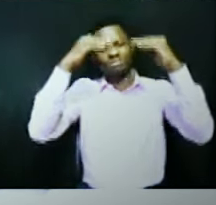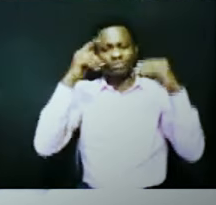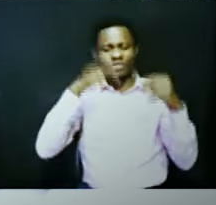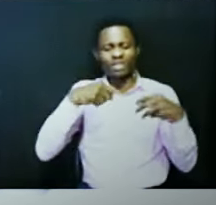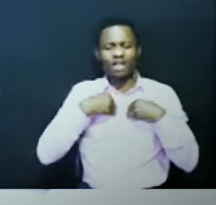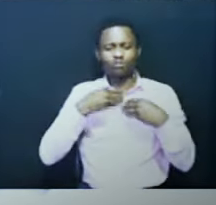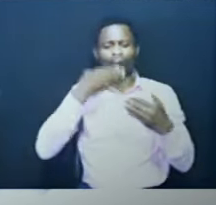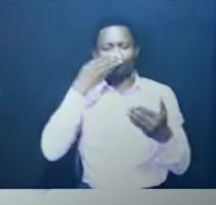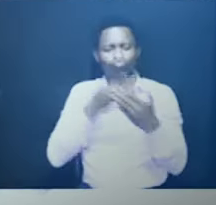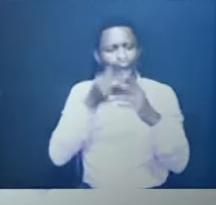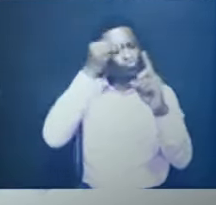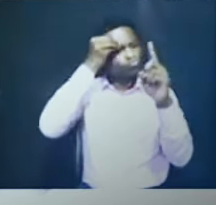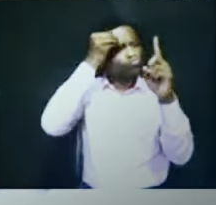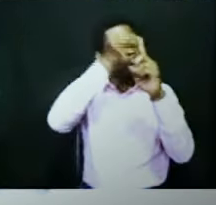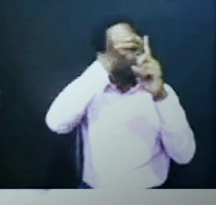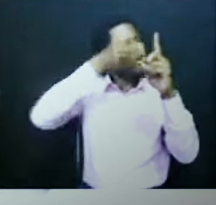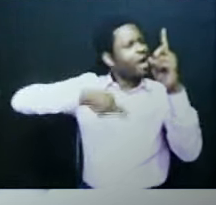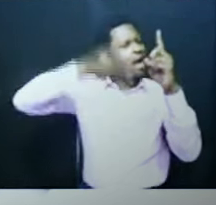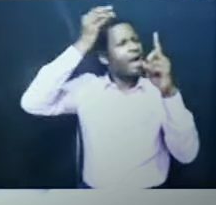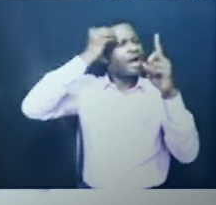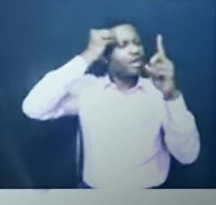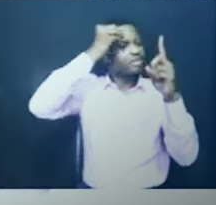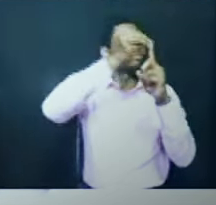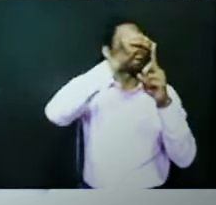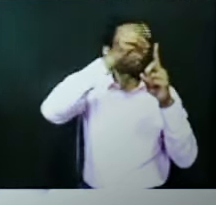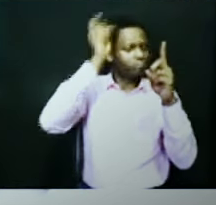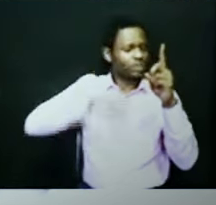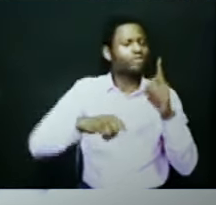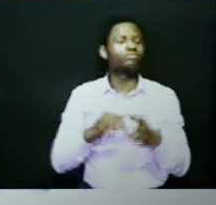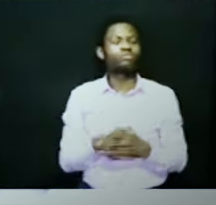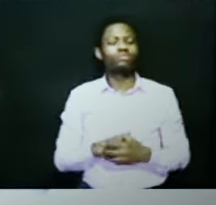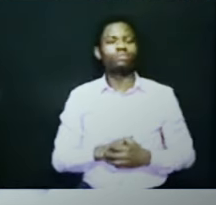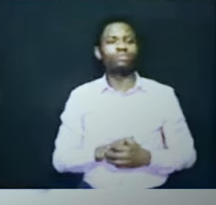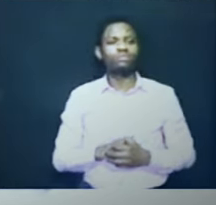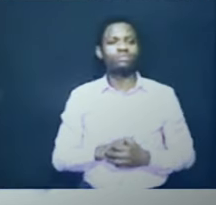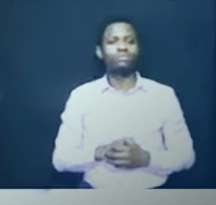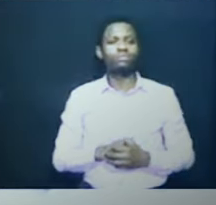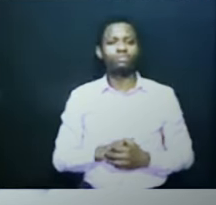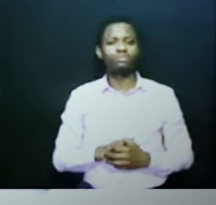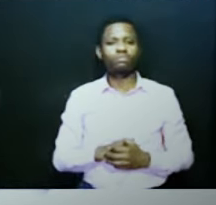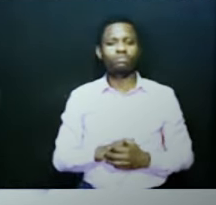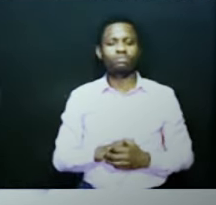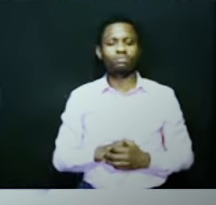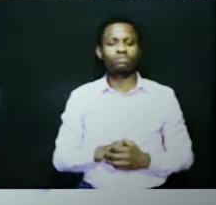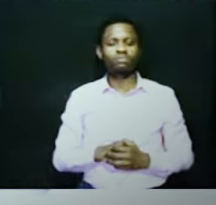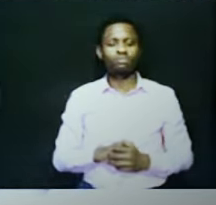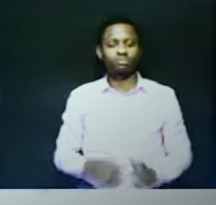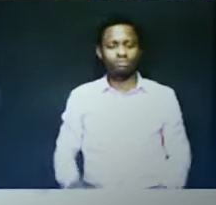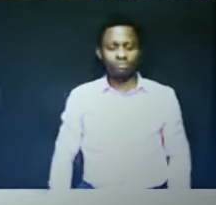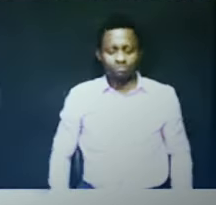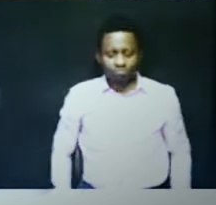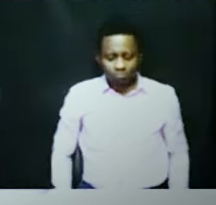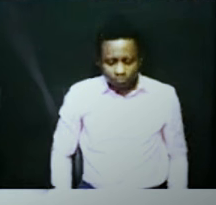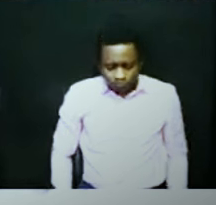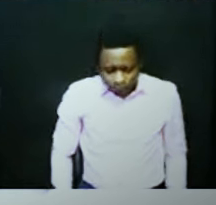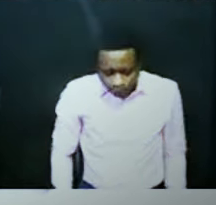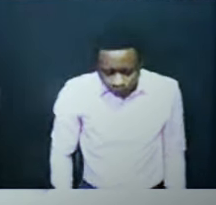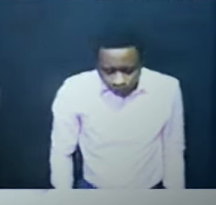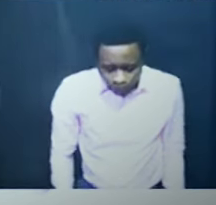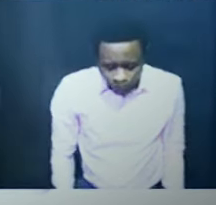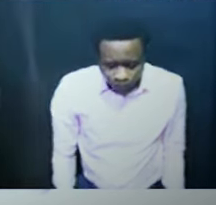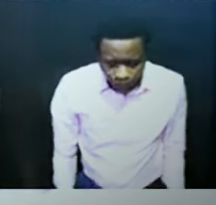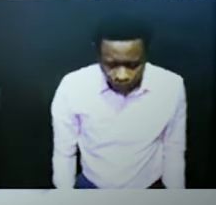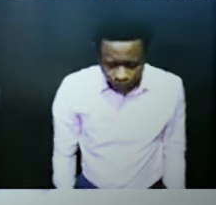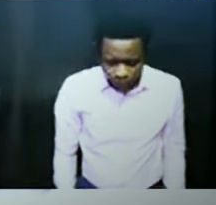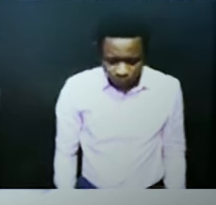dear and answer, oh yeah, dear Binion say where dear watch and so crano. And ya dear and no one ever or bomb day she send no my edi guakwemu